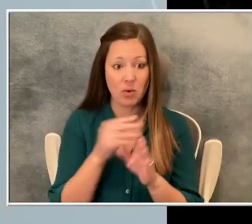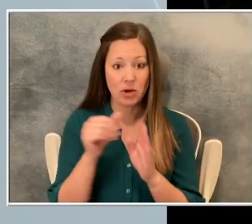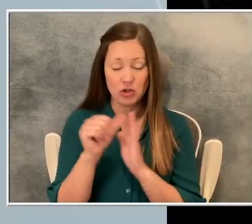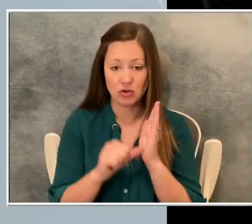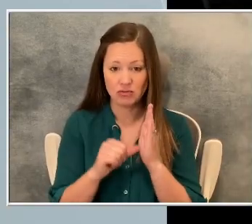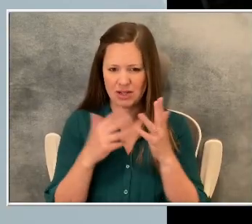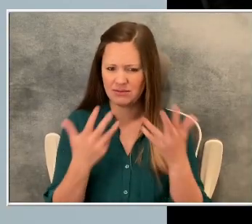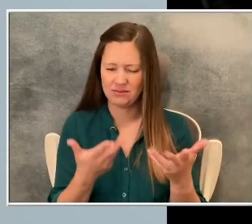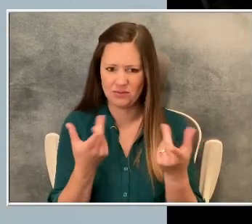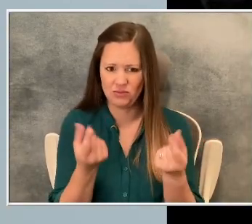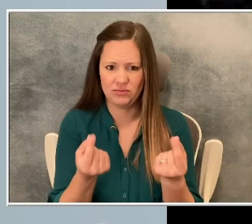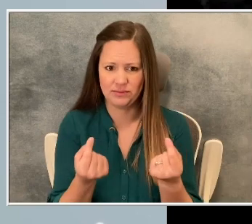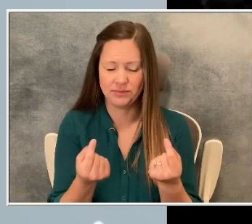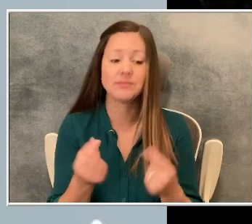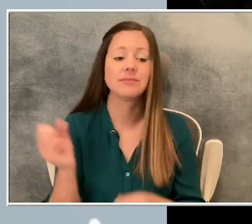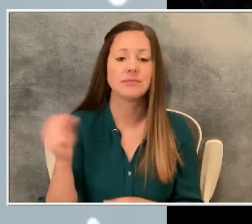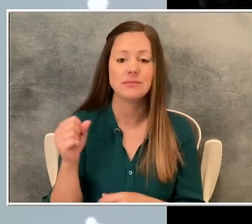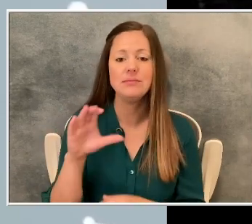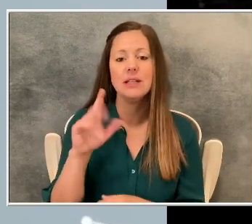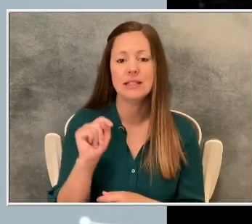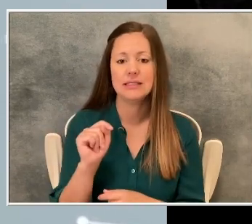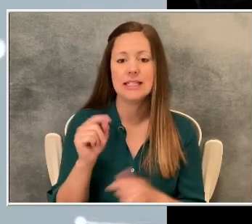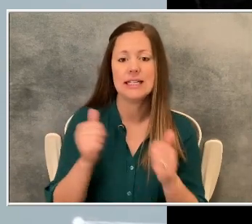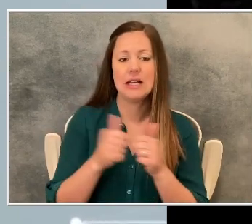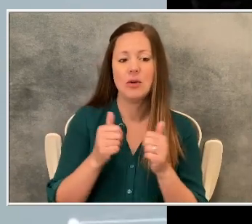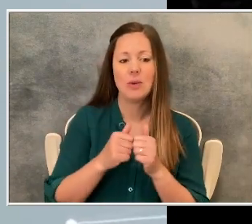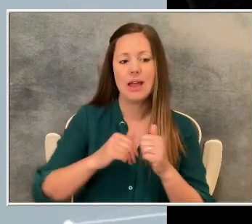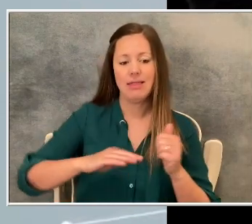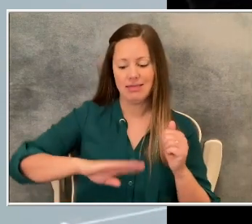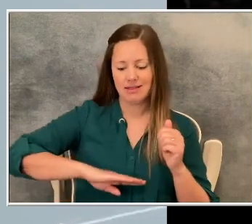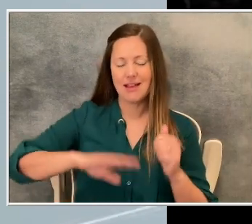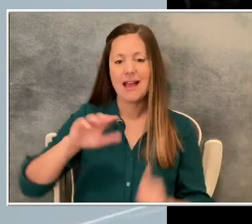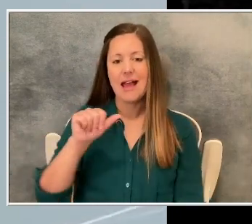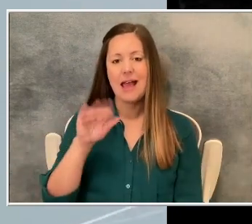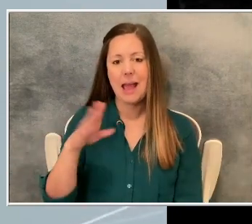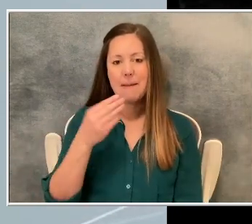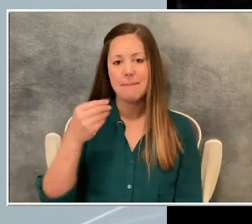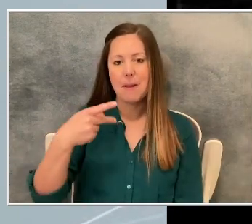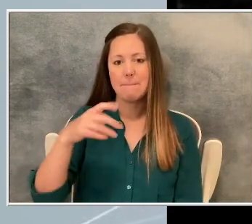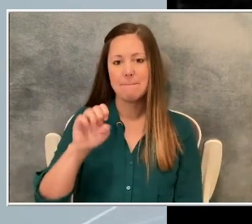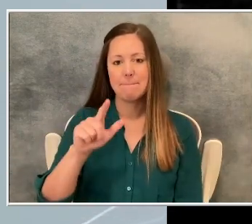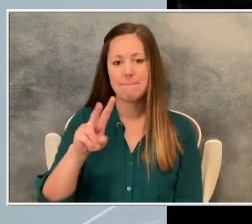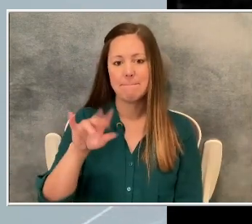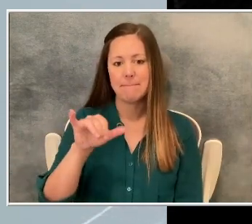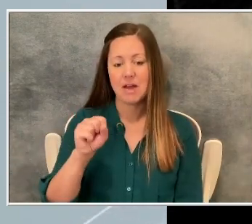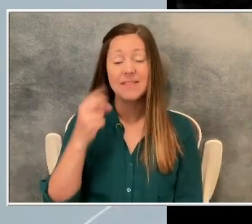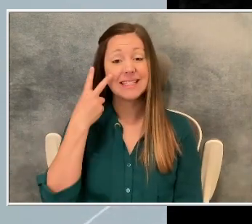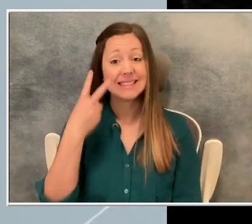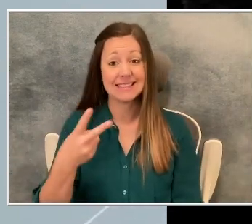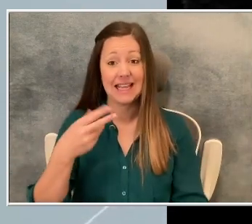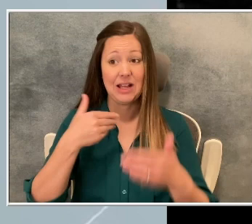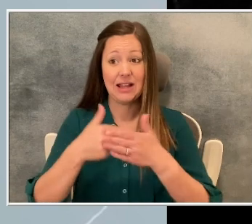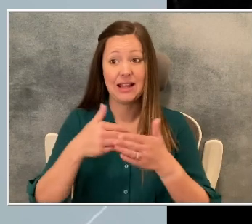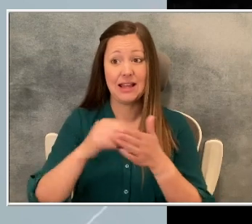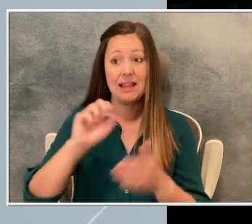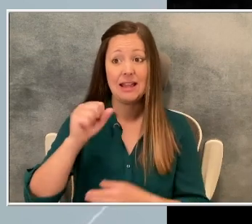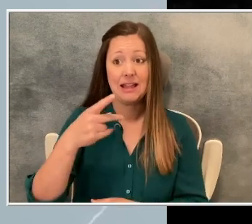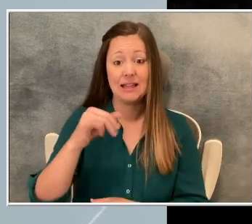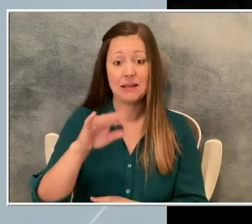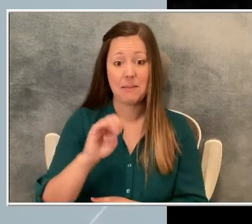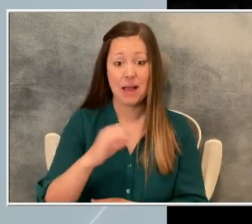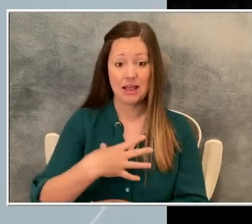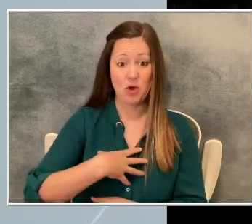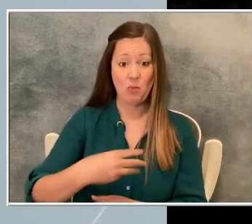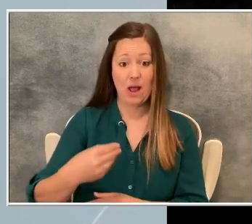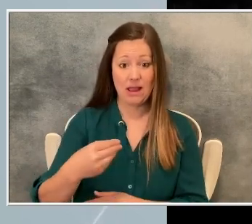this is a CT angiogram of the abdomen and pelvis. This is showing the aorta there in the back by the spine. And that's that kind of white little circular object, right? Correct,